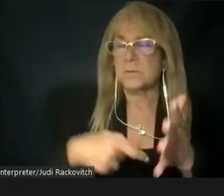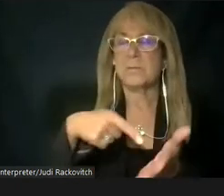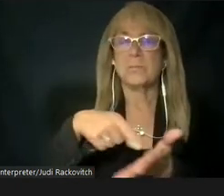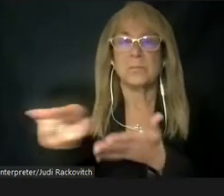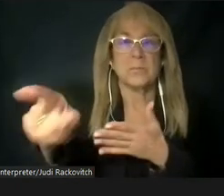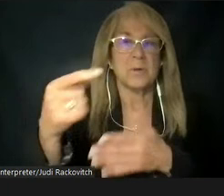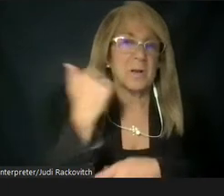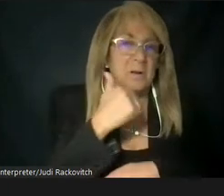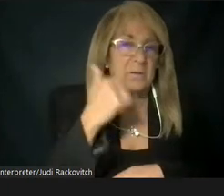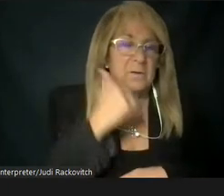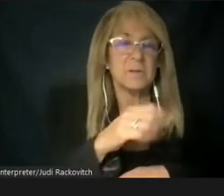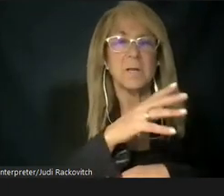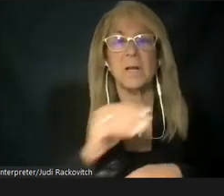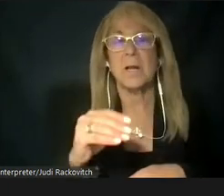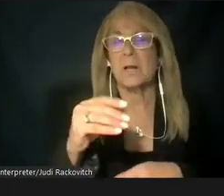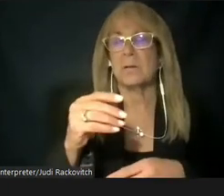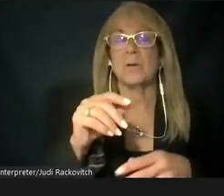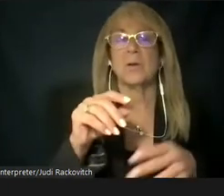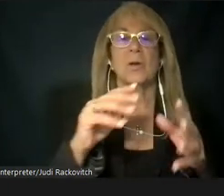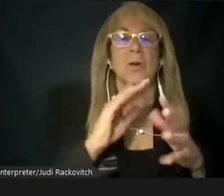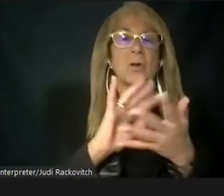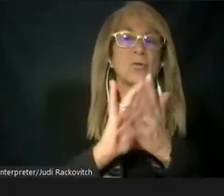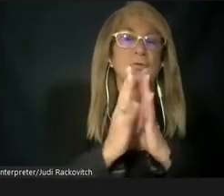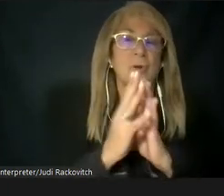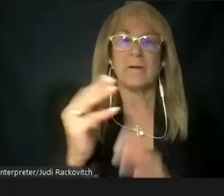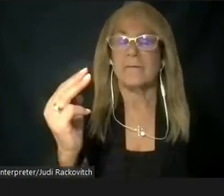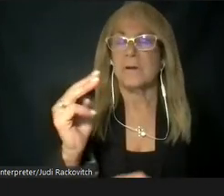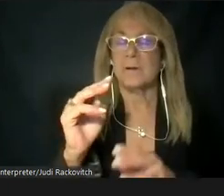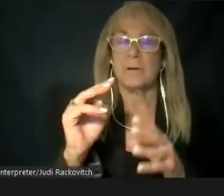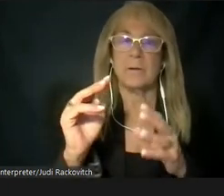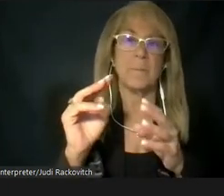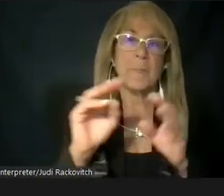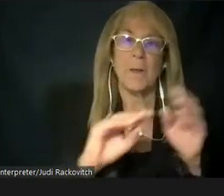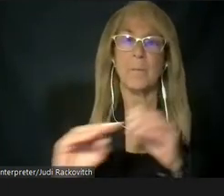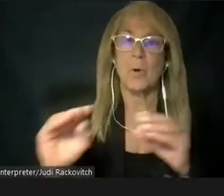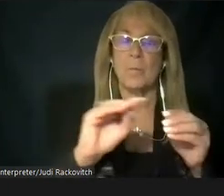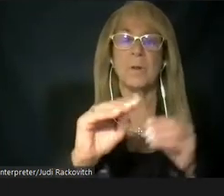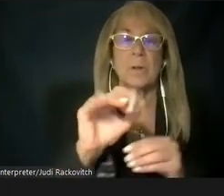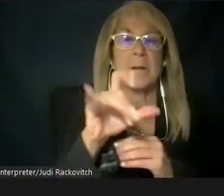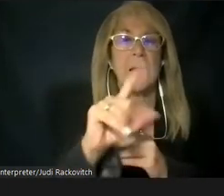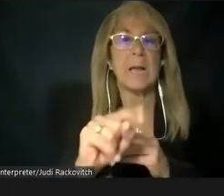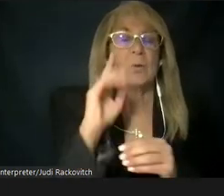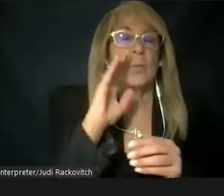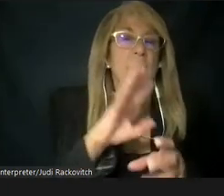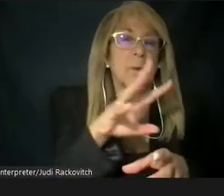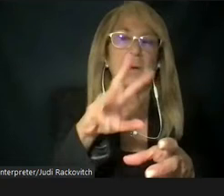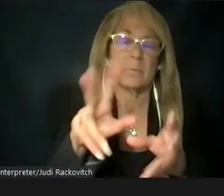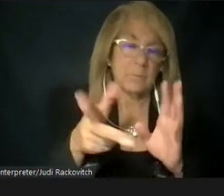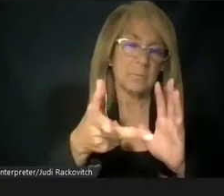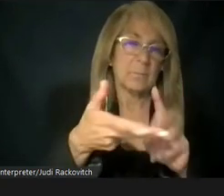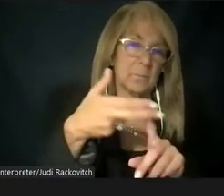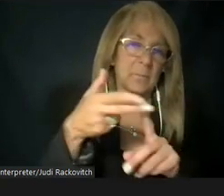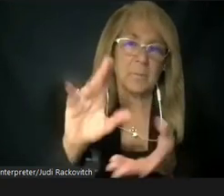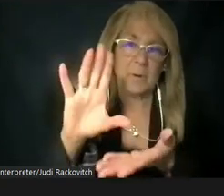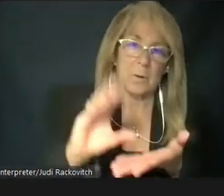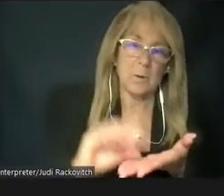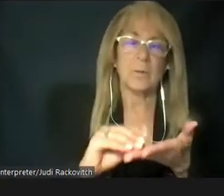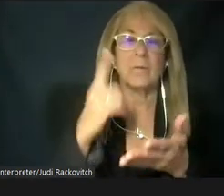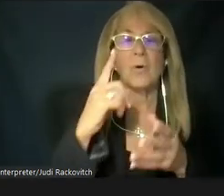Reform and Traffic Mobility Act for qualifying vehicles transporting persons with disabilities, qualifying authorized emergency vehicles.